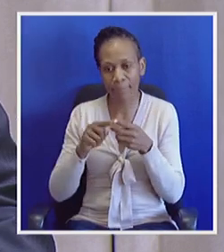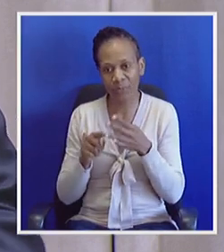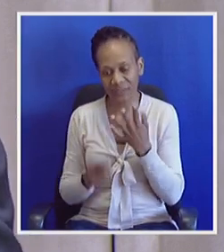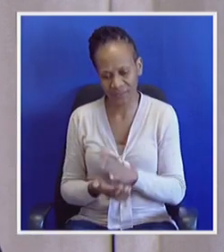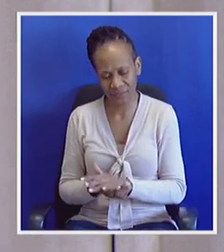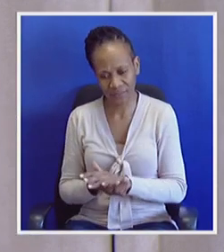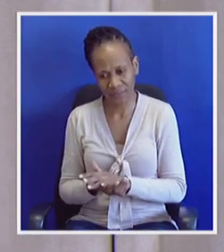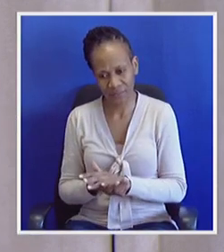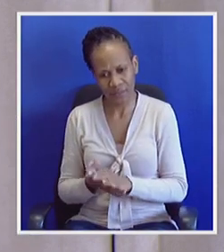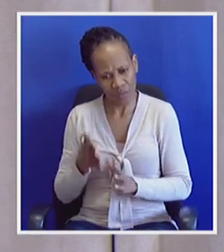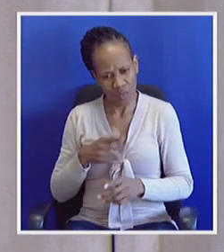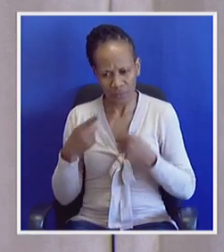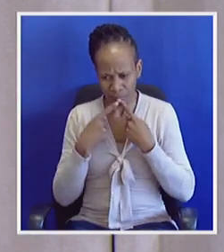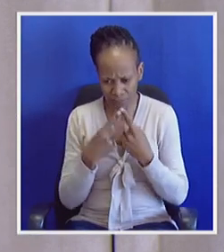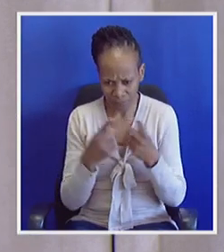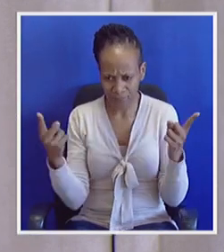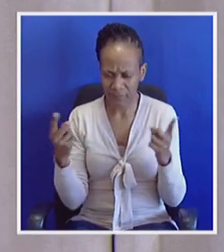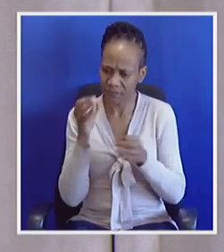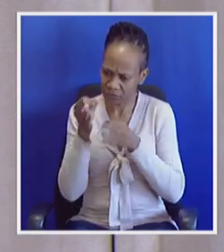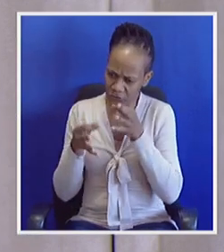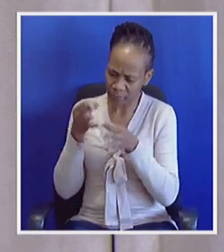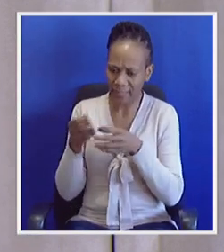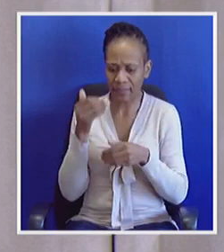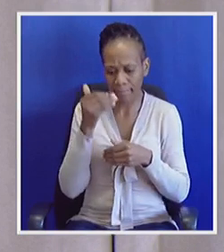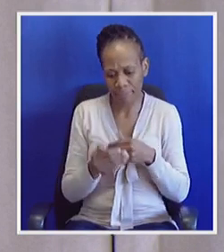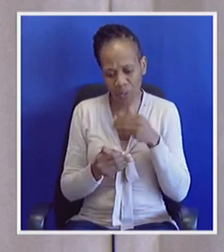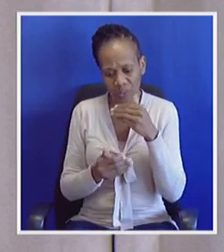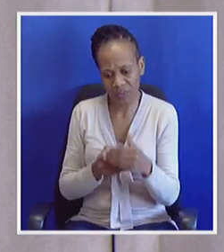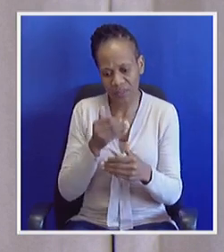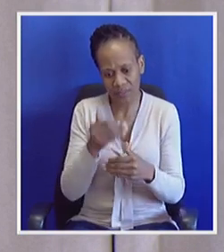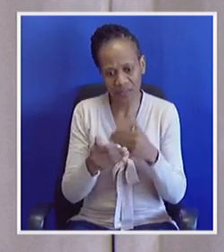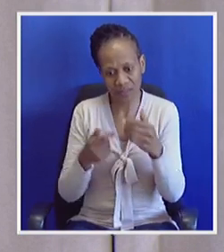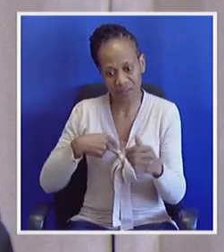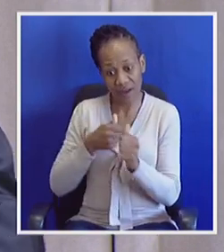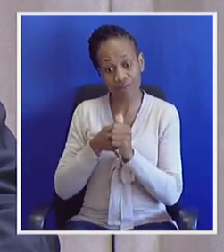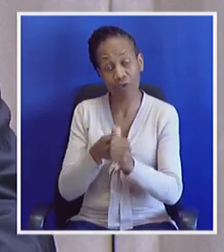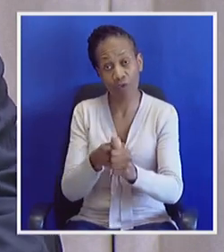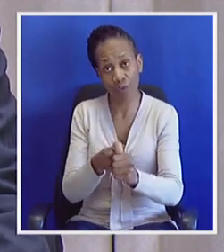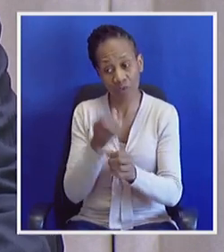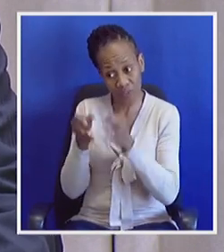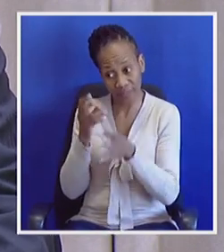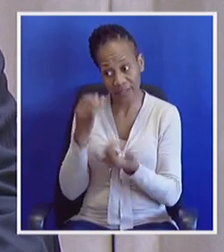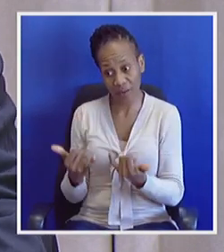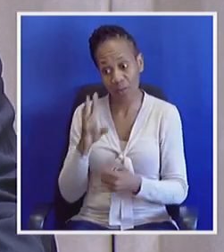just outline the processes that have been followed. The